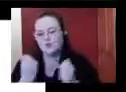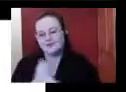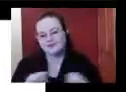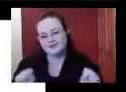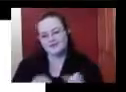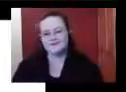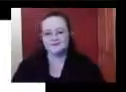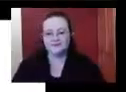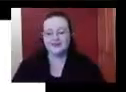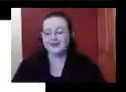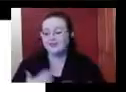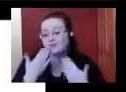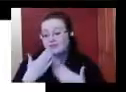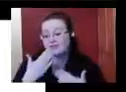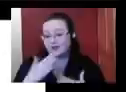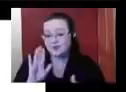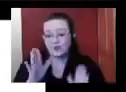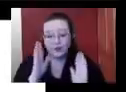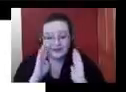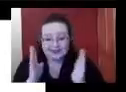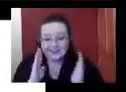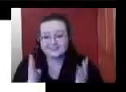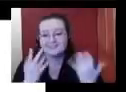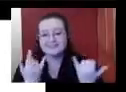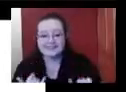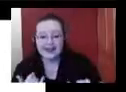move on to the question and answer period.